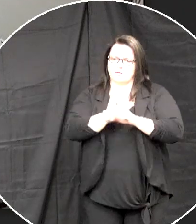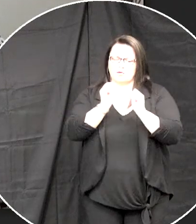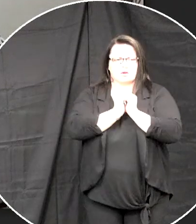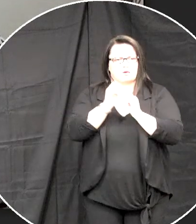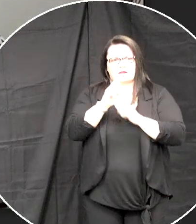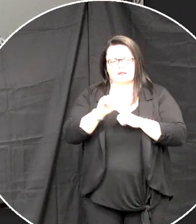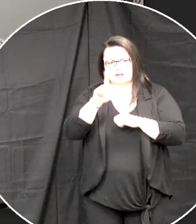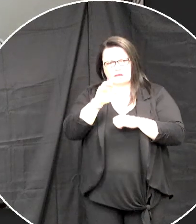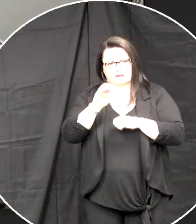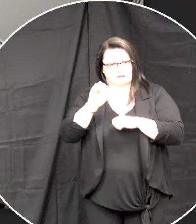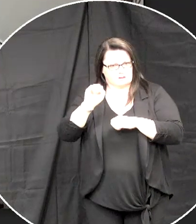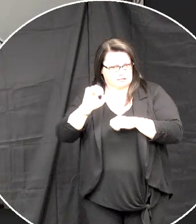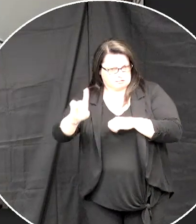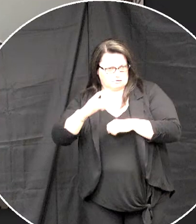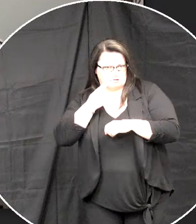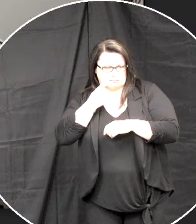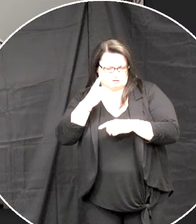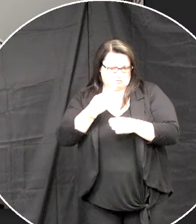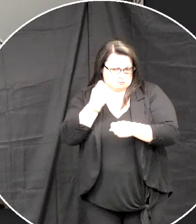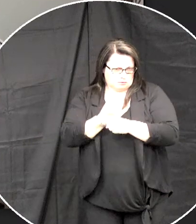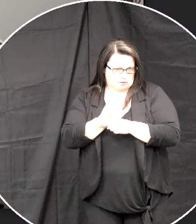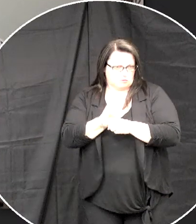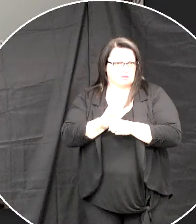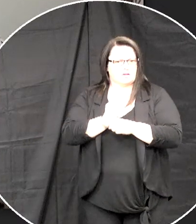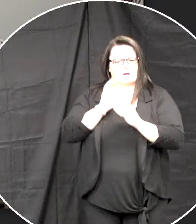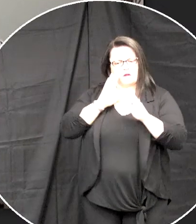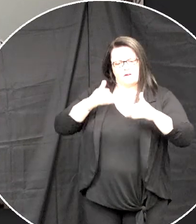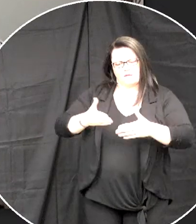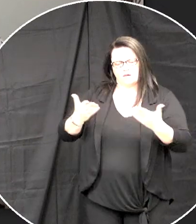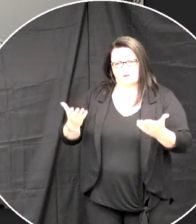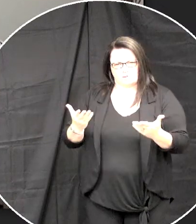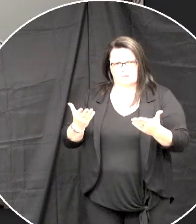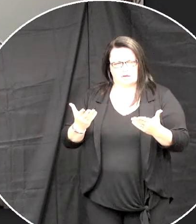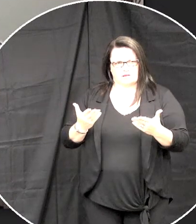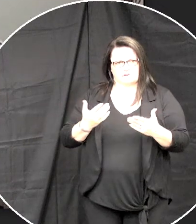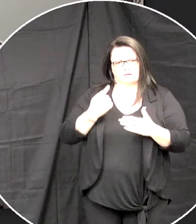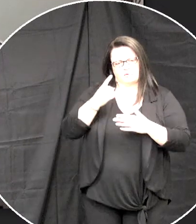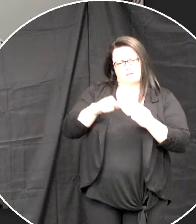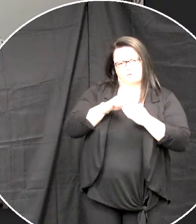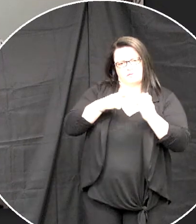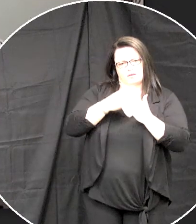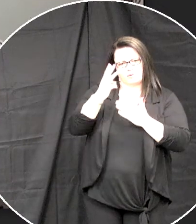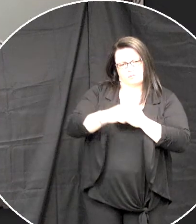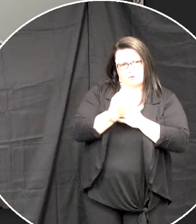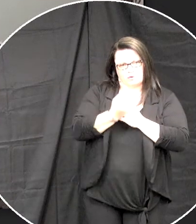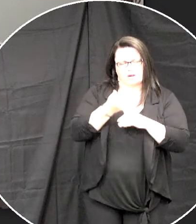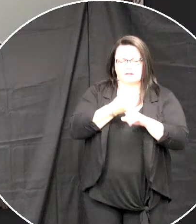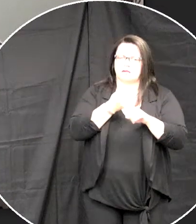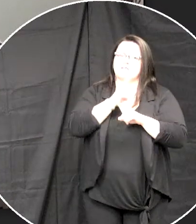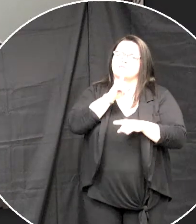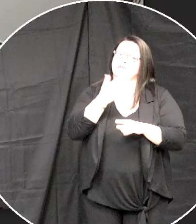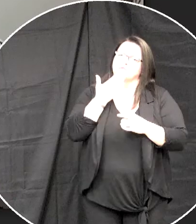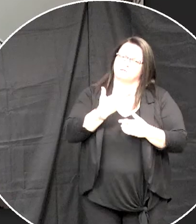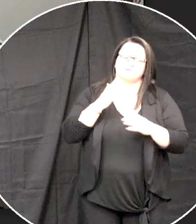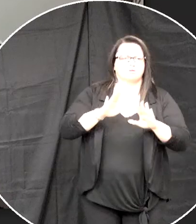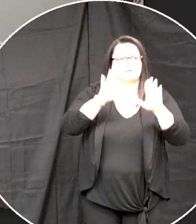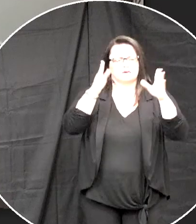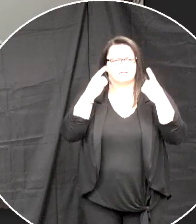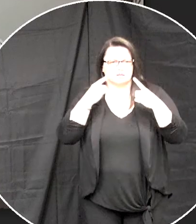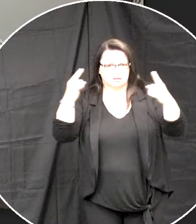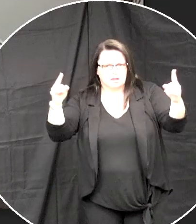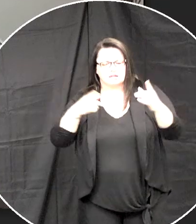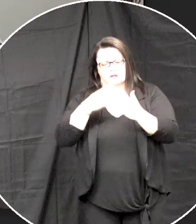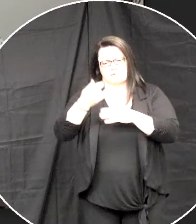the past year. Our main focus this year was our Orange Shirt Day project, which was a massive success. The